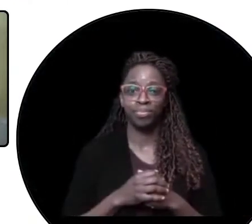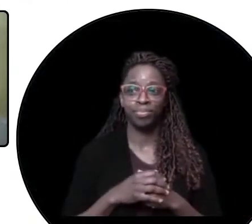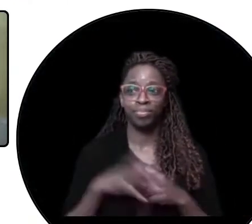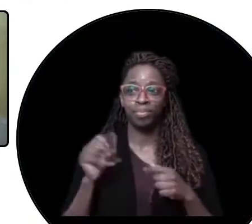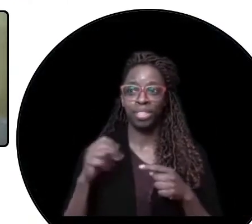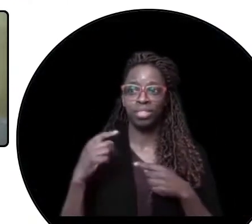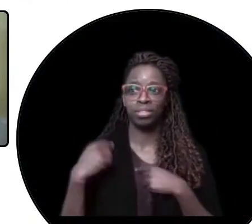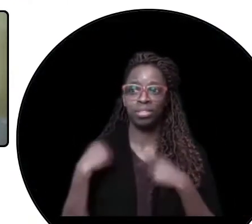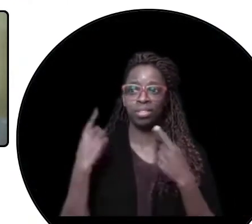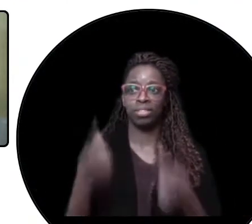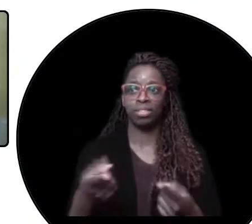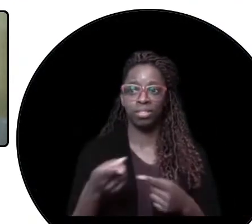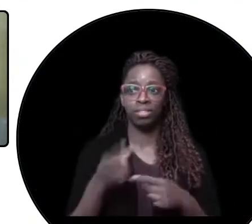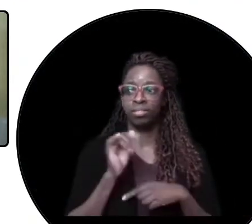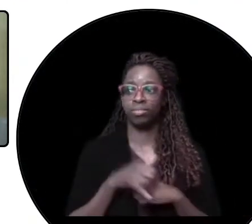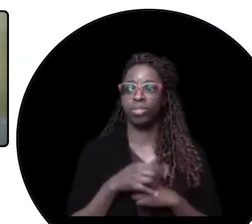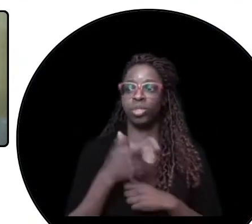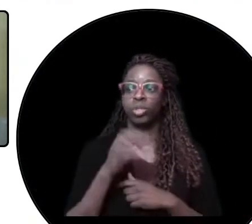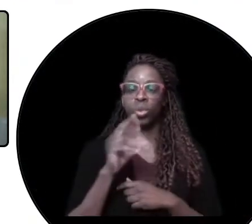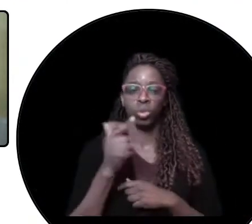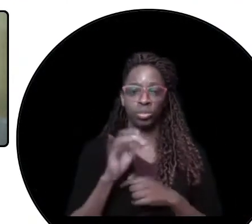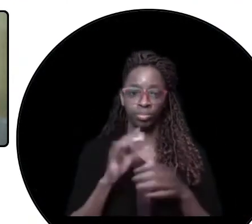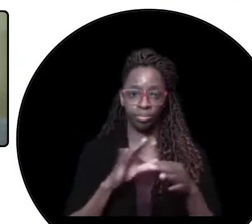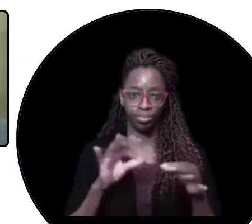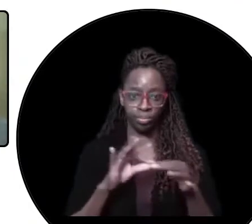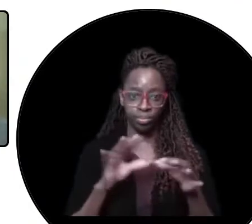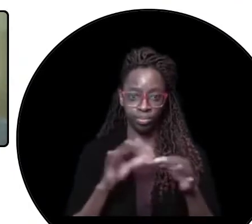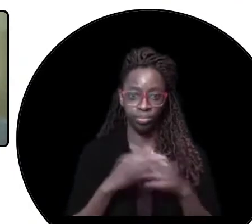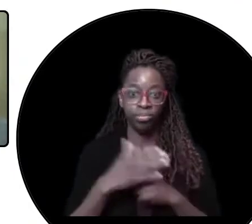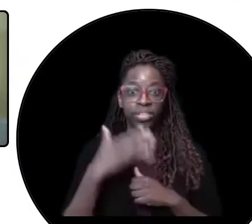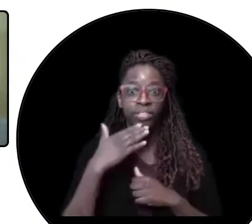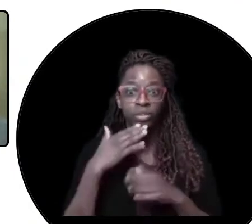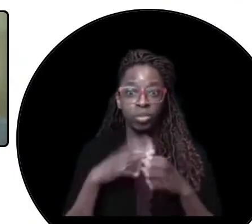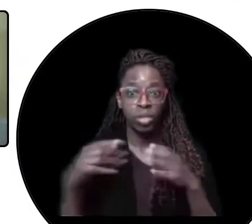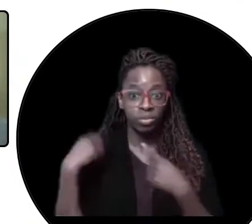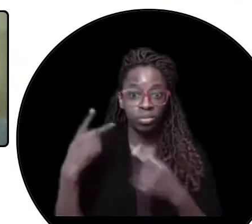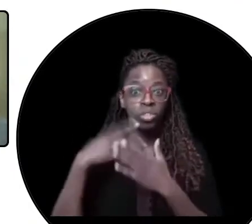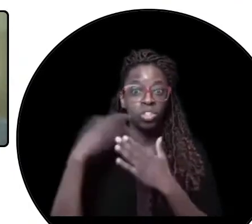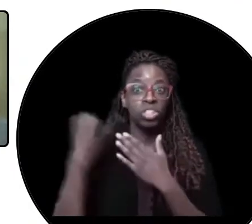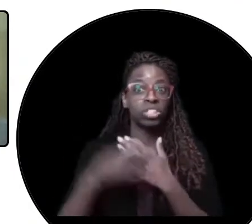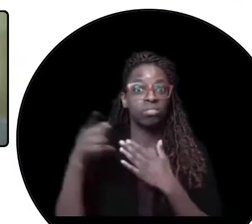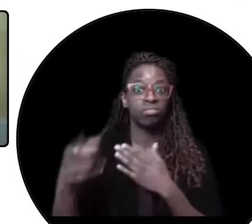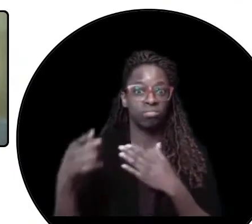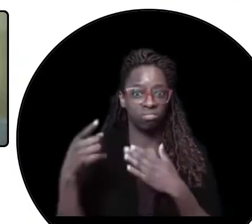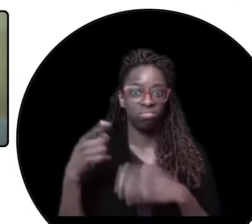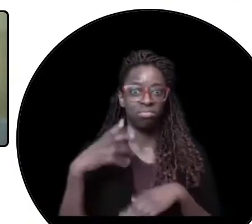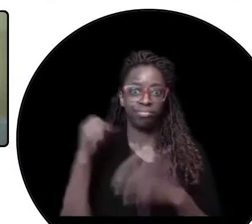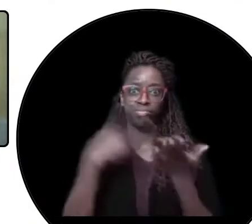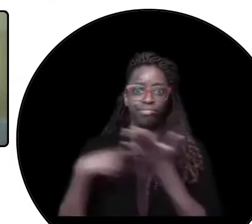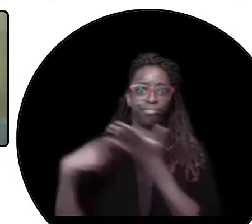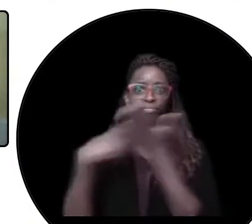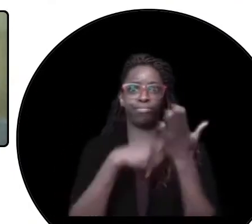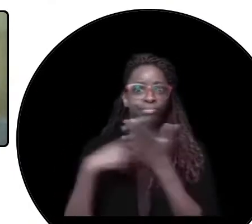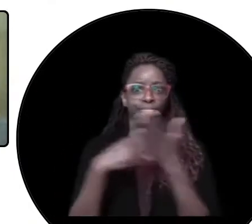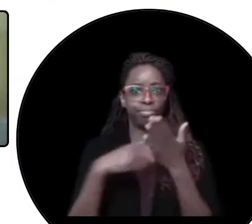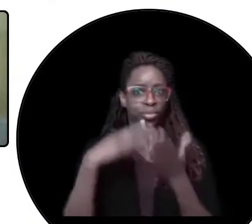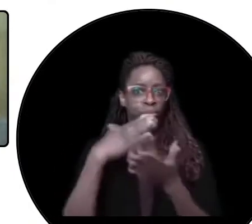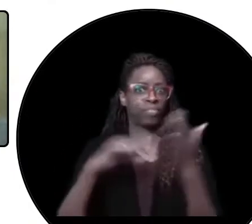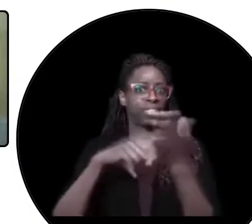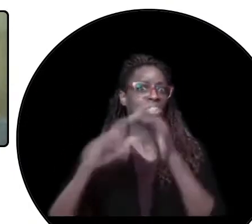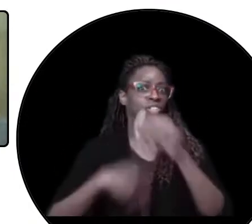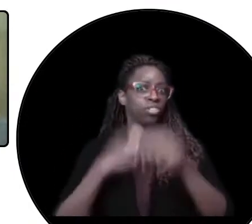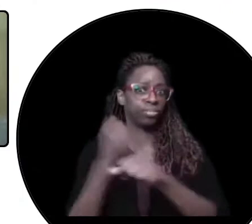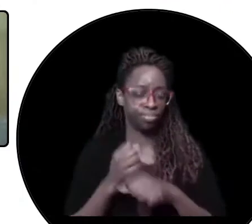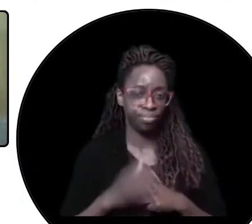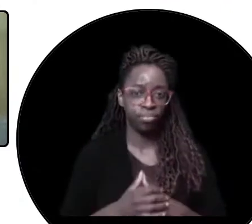of this year, since early summer, and it's been such a great honor to be